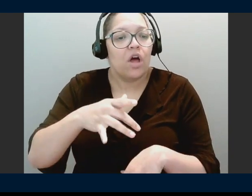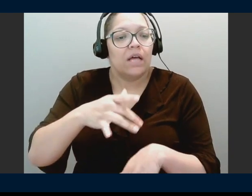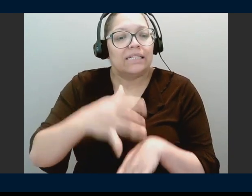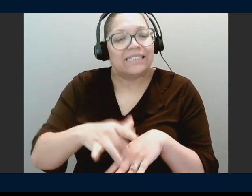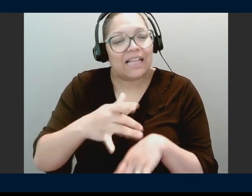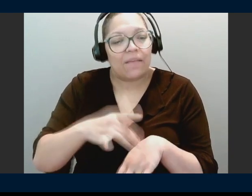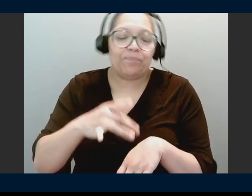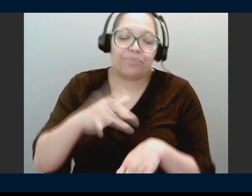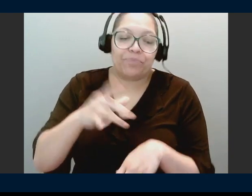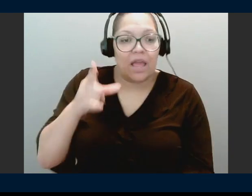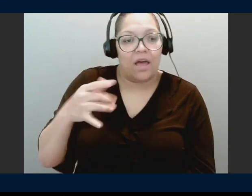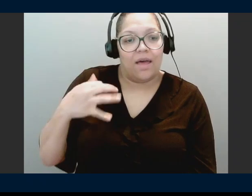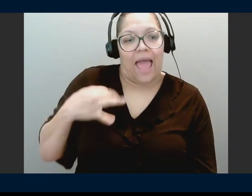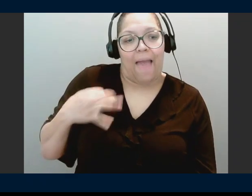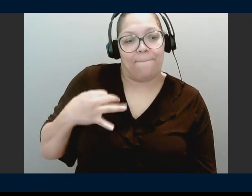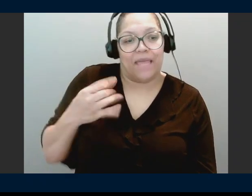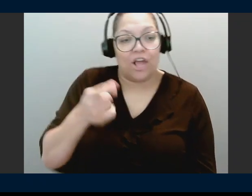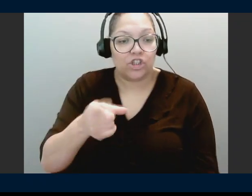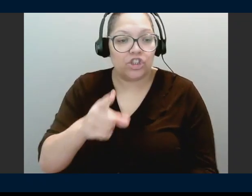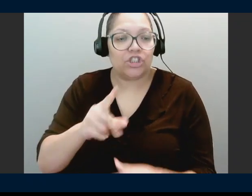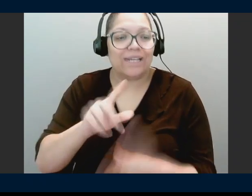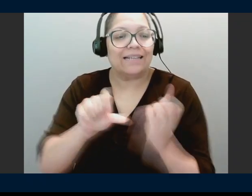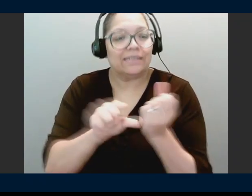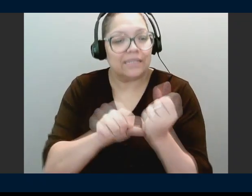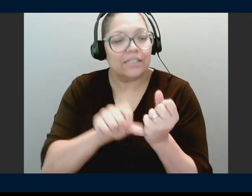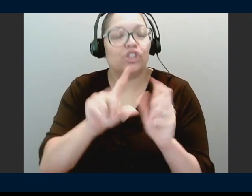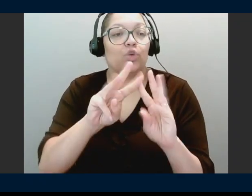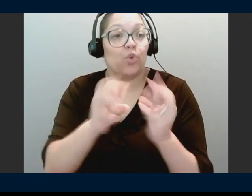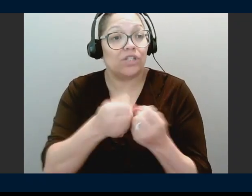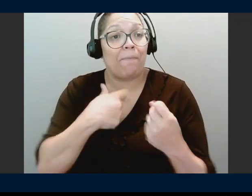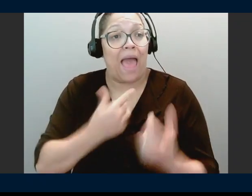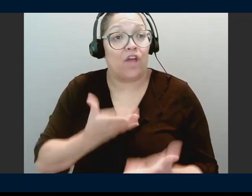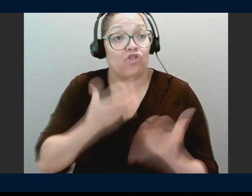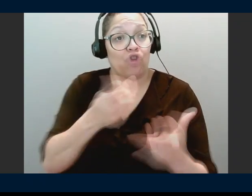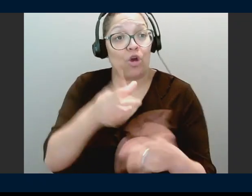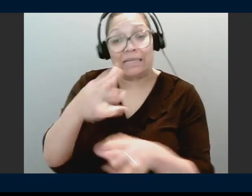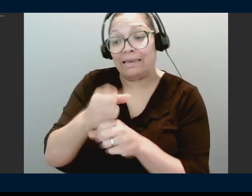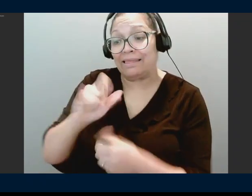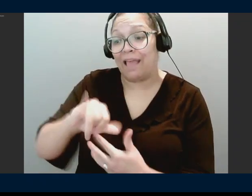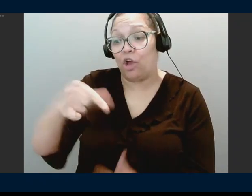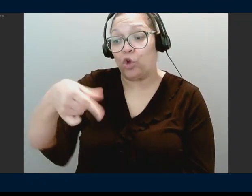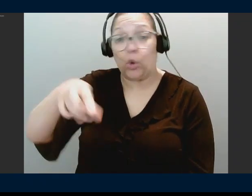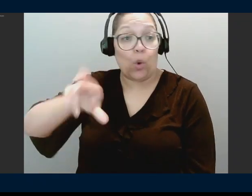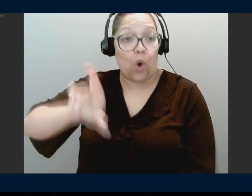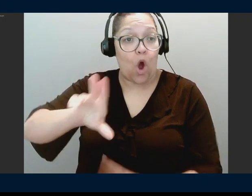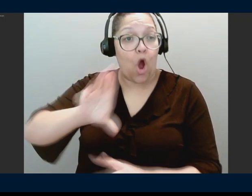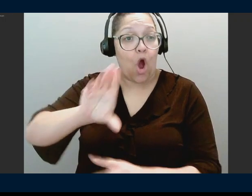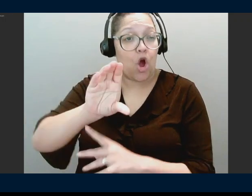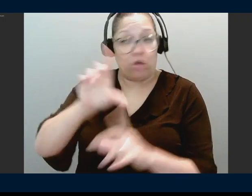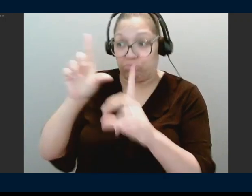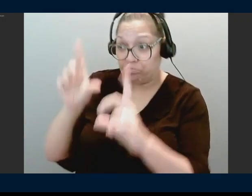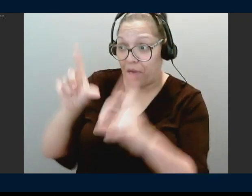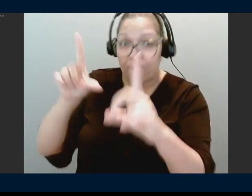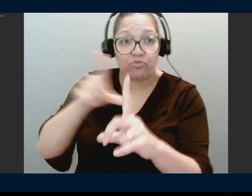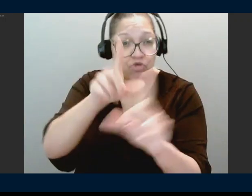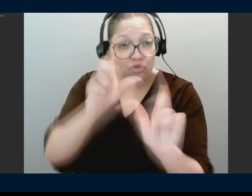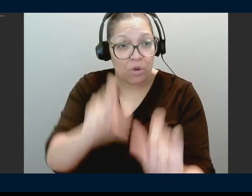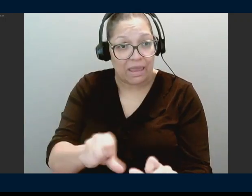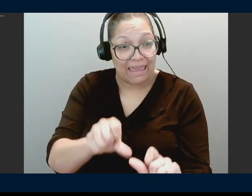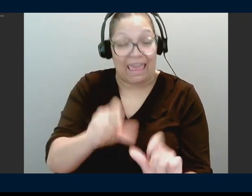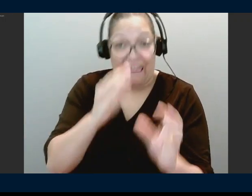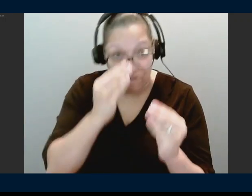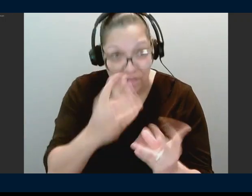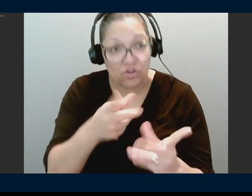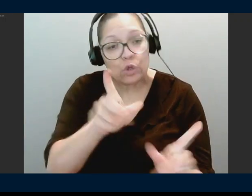As you can see, we have some coming up. I encourage you to get that QR code. That's going to get you all the information you need. And you can come by and visit us at